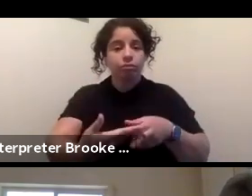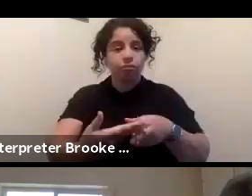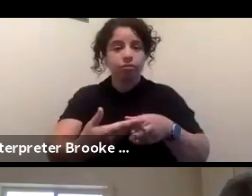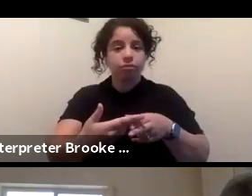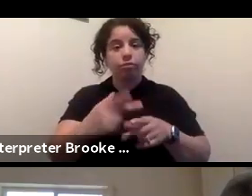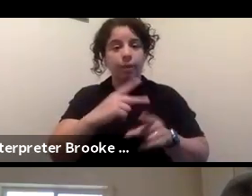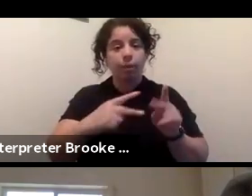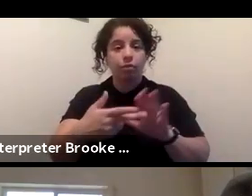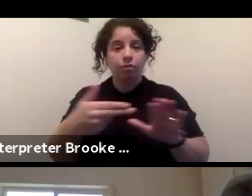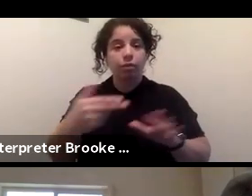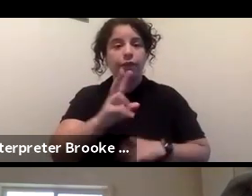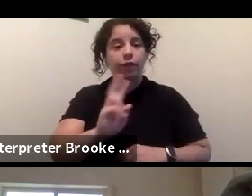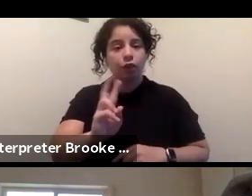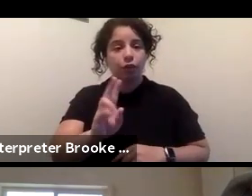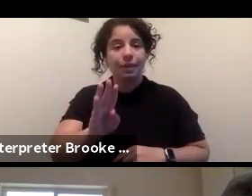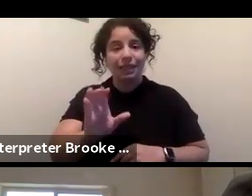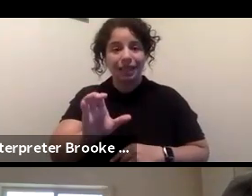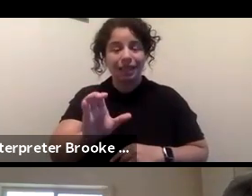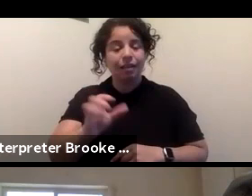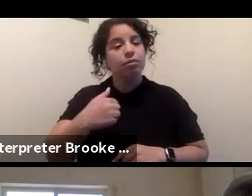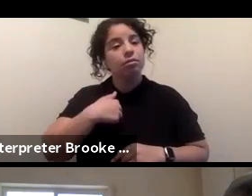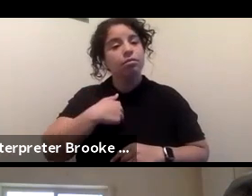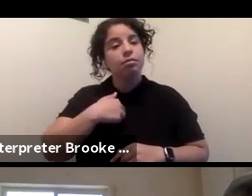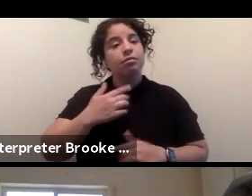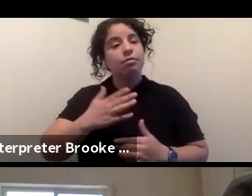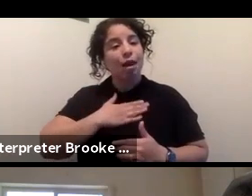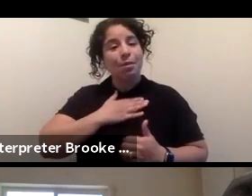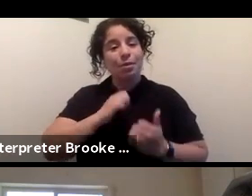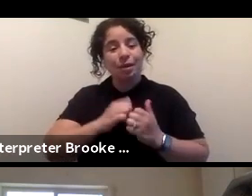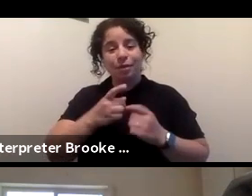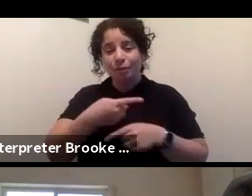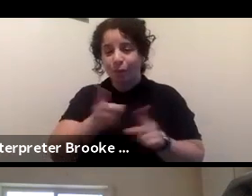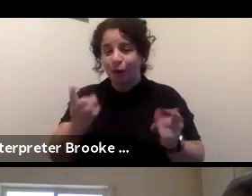Columbia, and I'm really thrilled to be with all of you today.